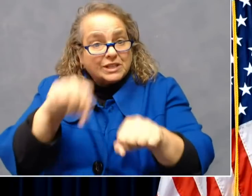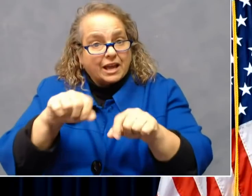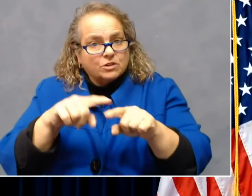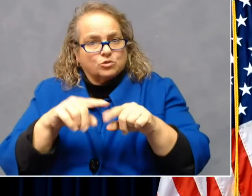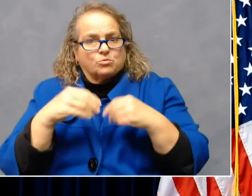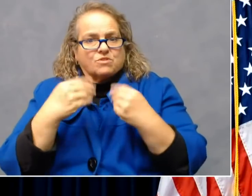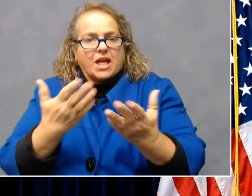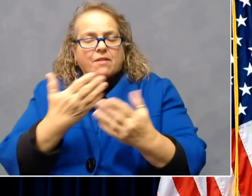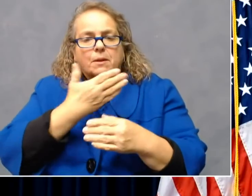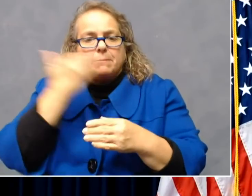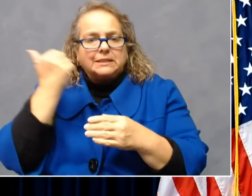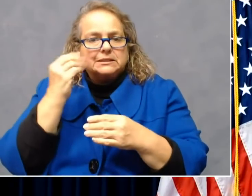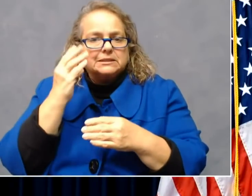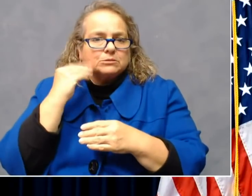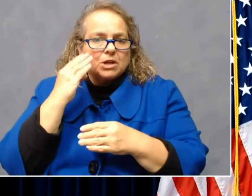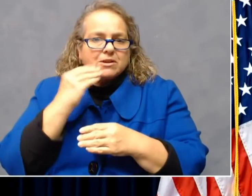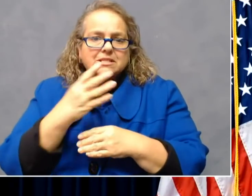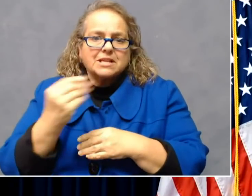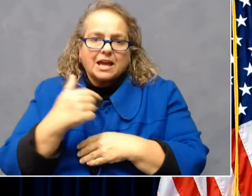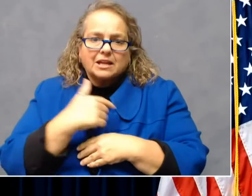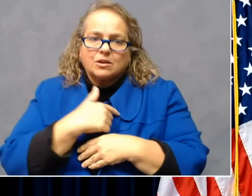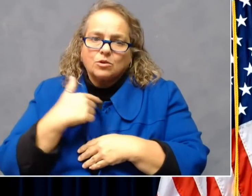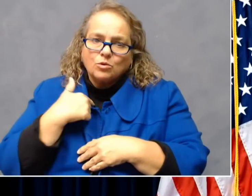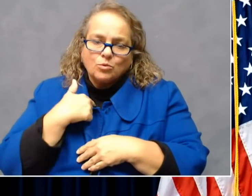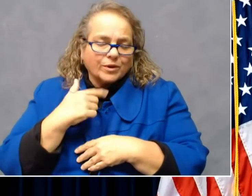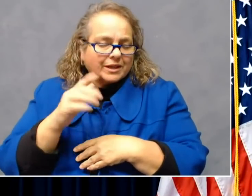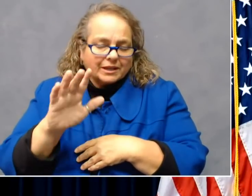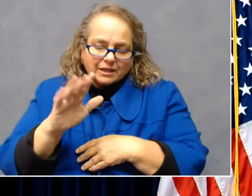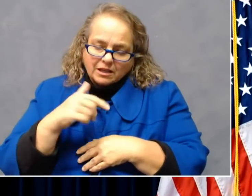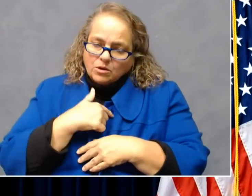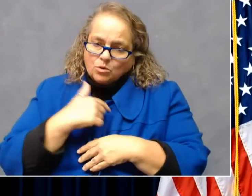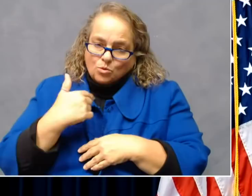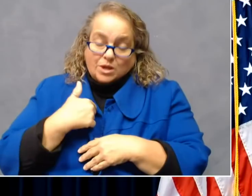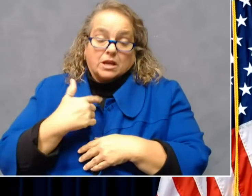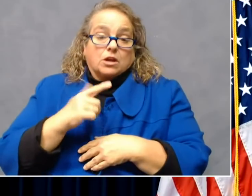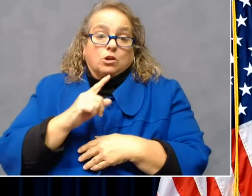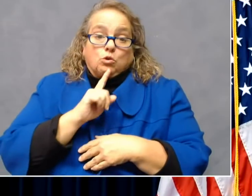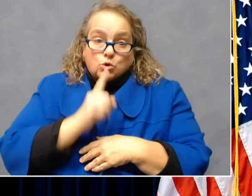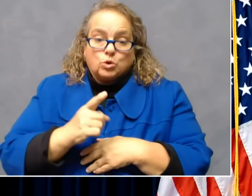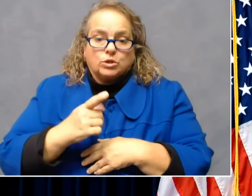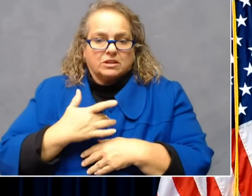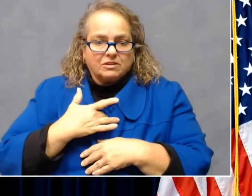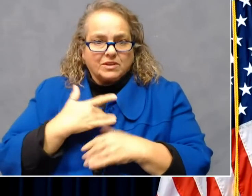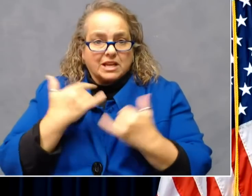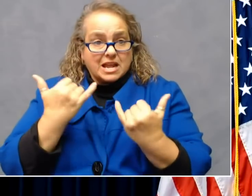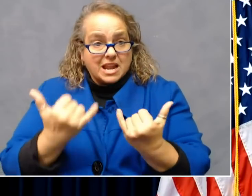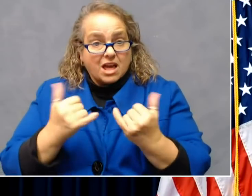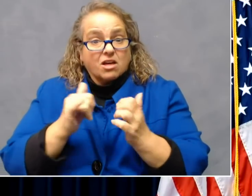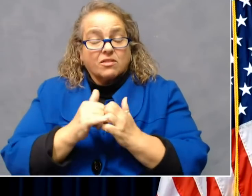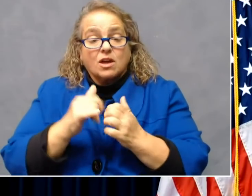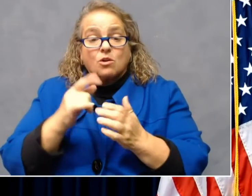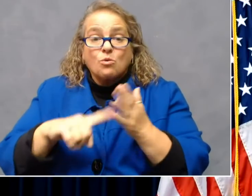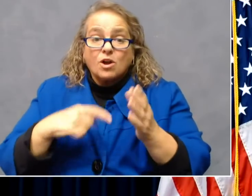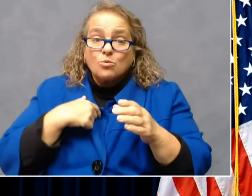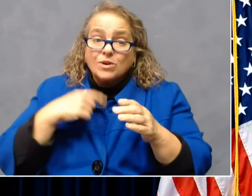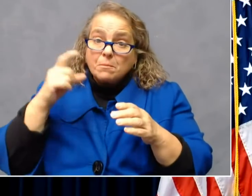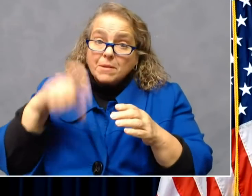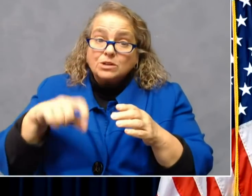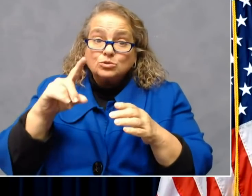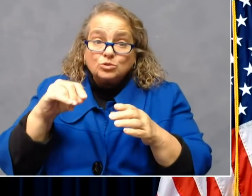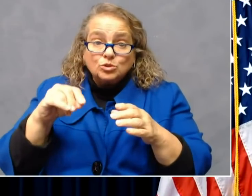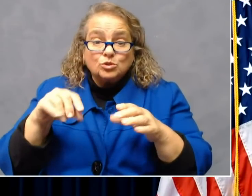we do believe right now that the steps that we have taken are absolutely necessary. And maybe today's